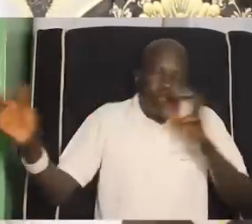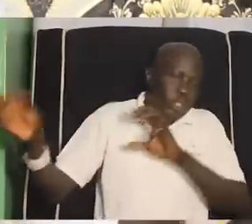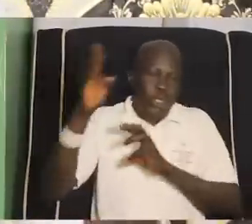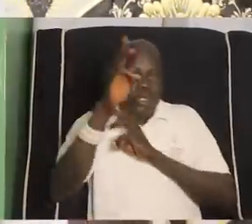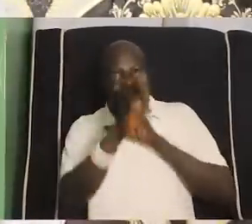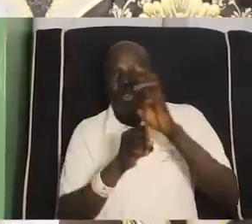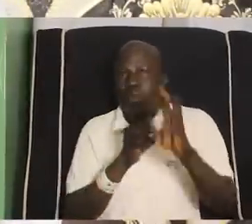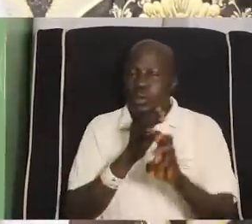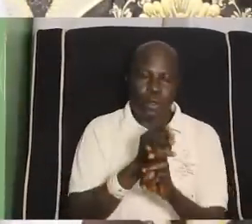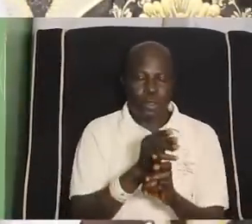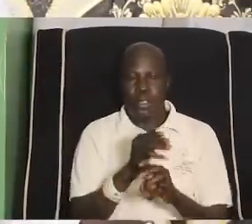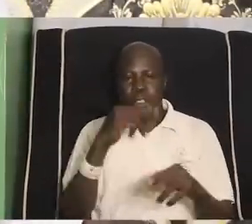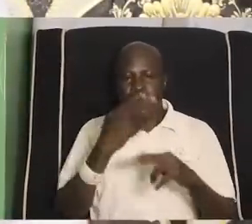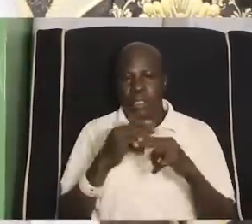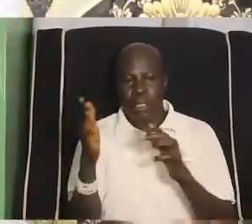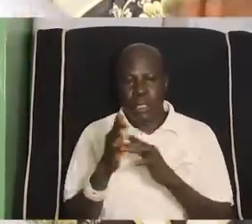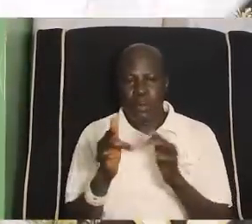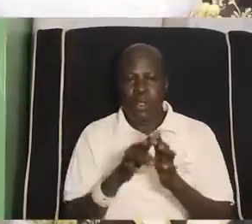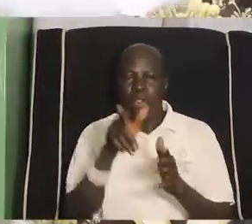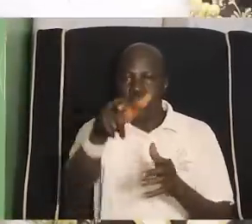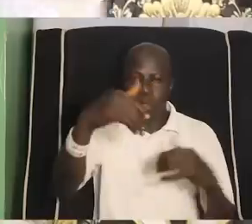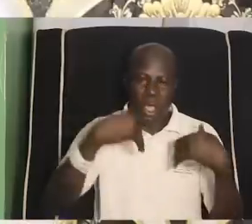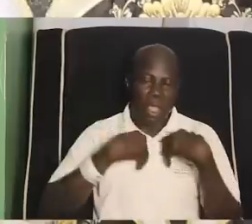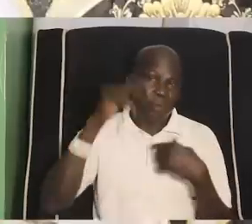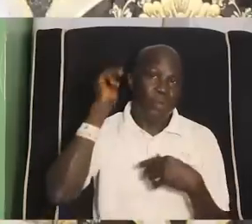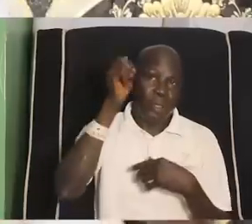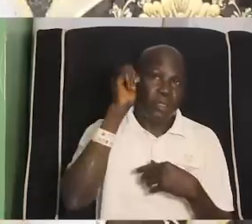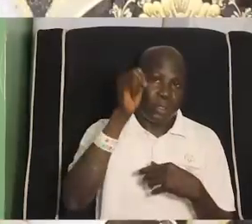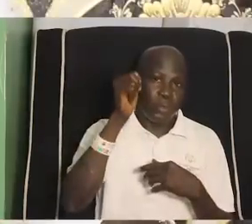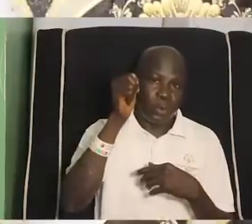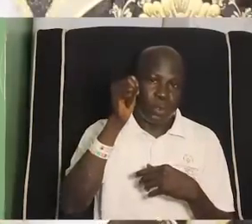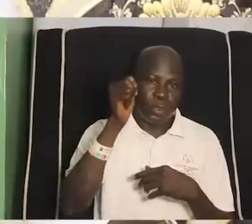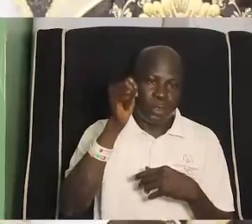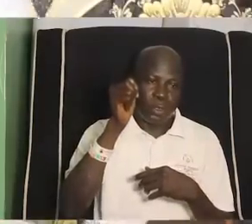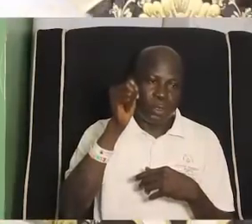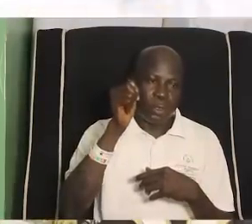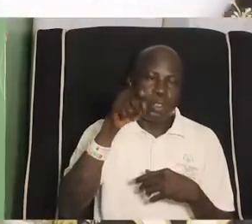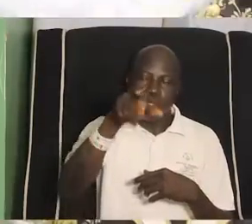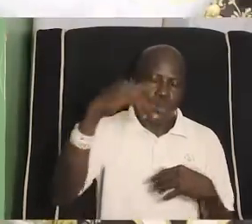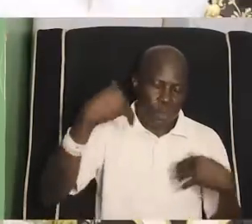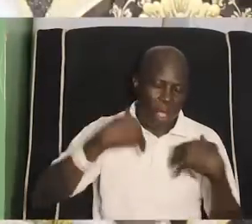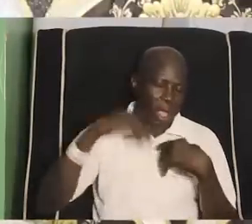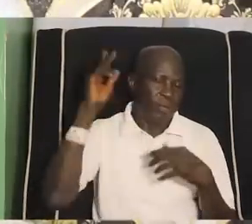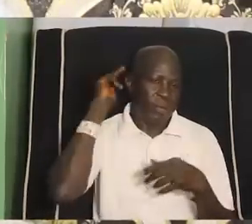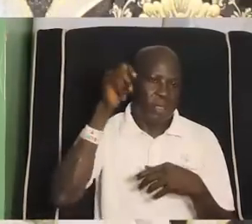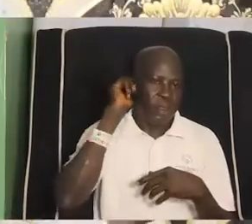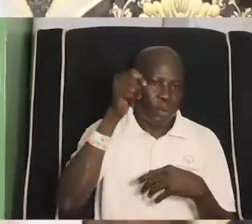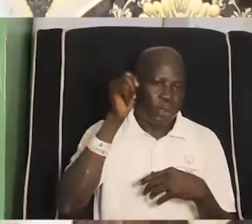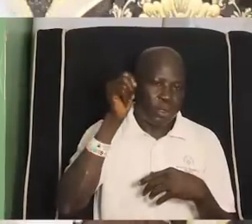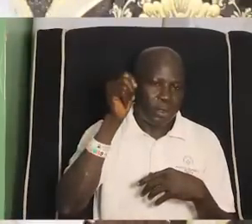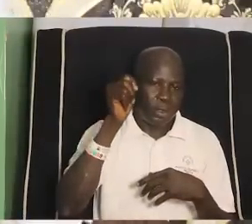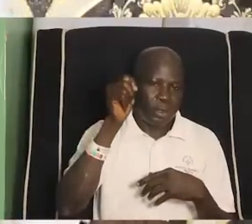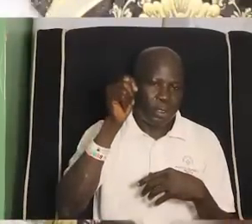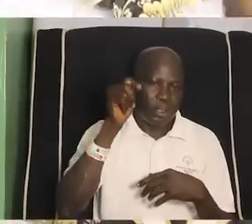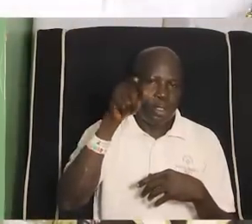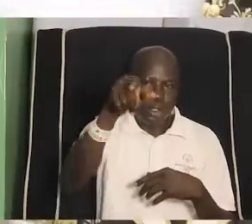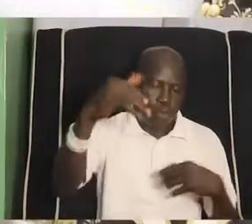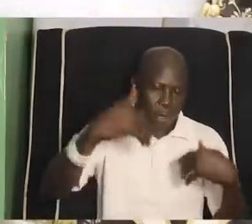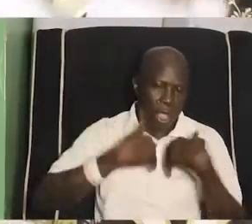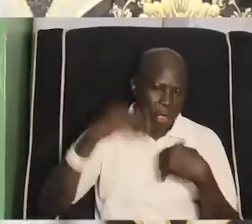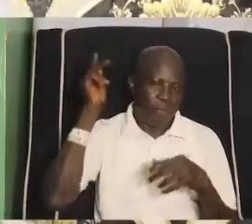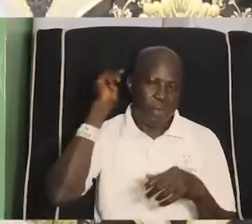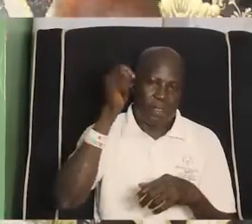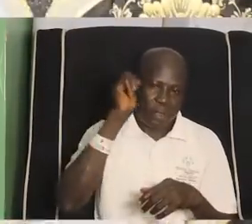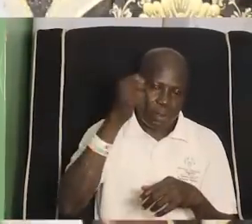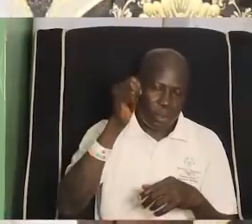no, ah, one testimony. No, no, you have testimony. One testimony. Oh, no, you have testimony. One